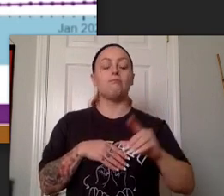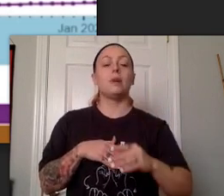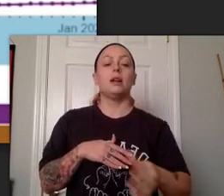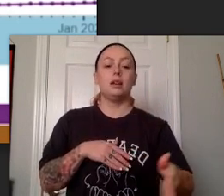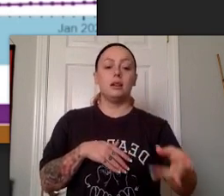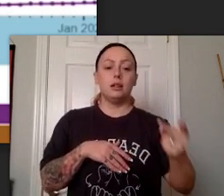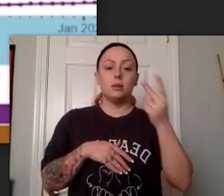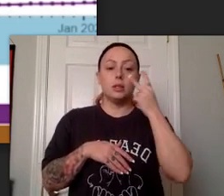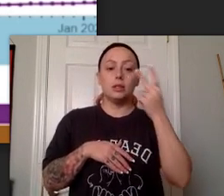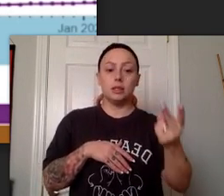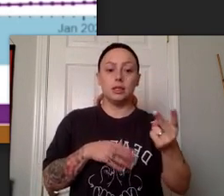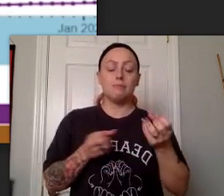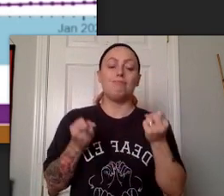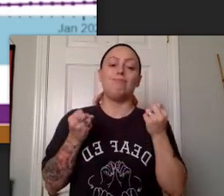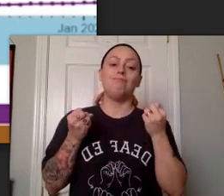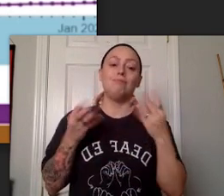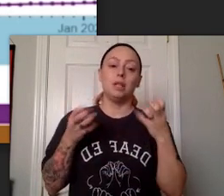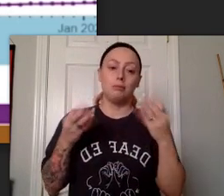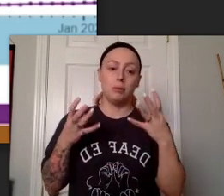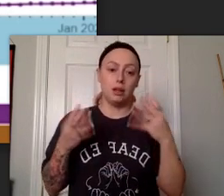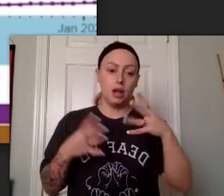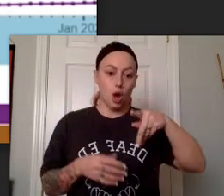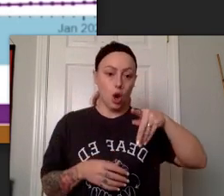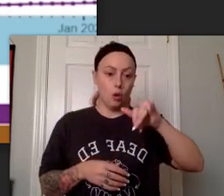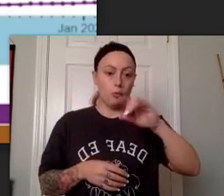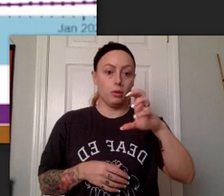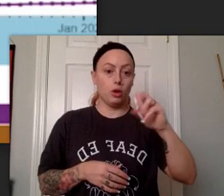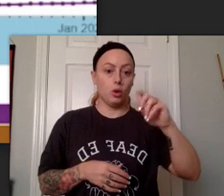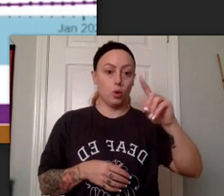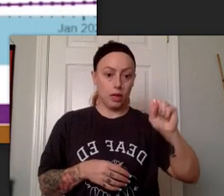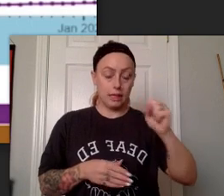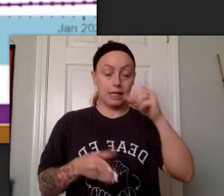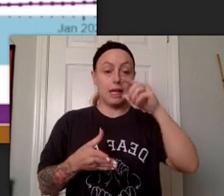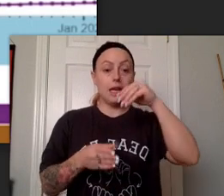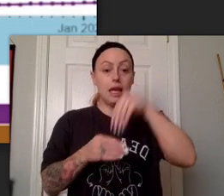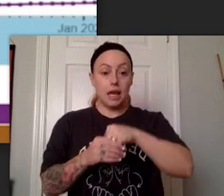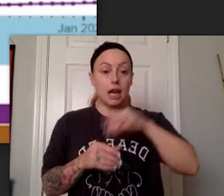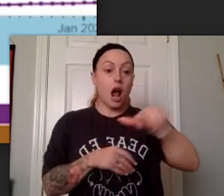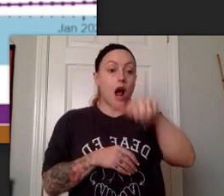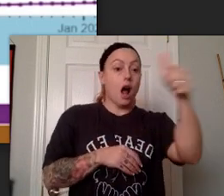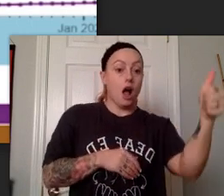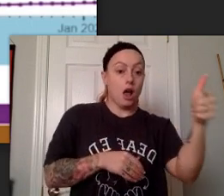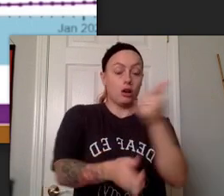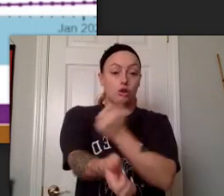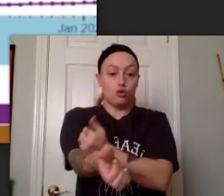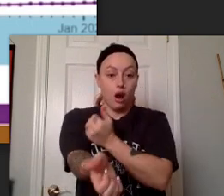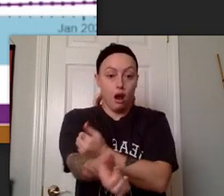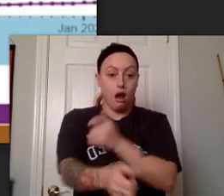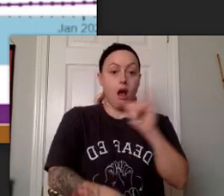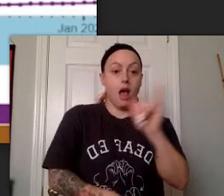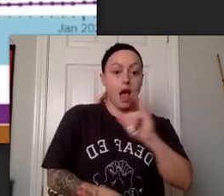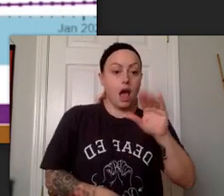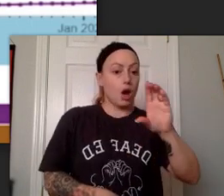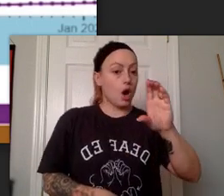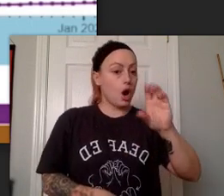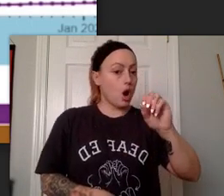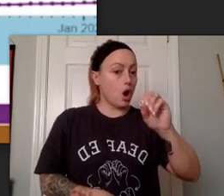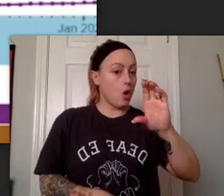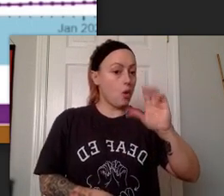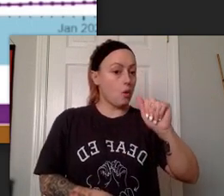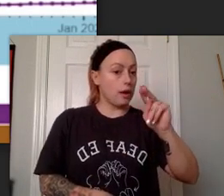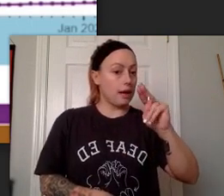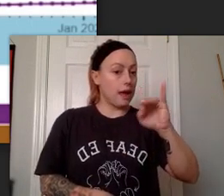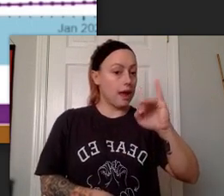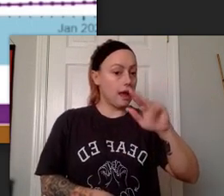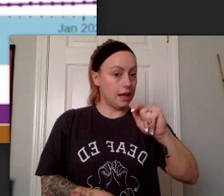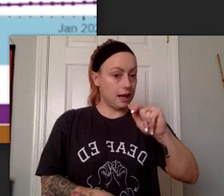opioids contaminating other drugs. So people who recreationally use stimulants like cocaine or methamphetamine or